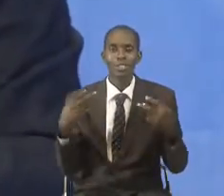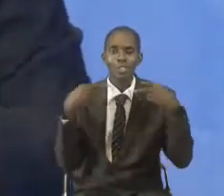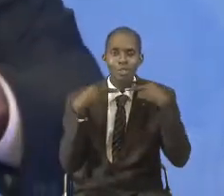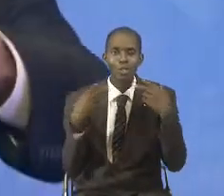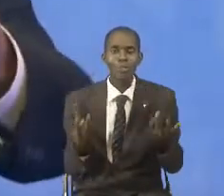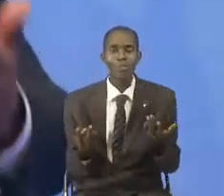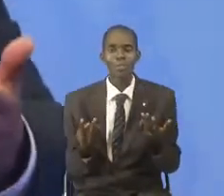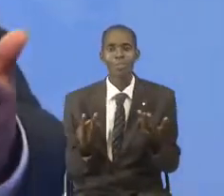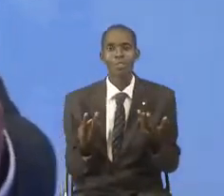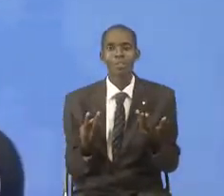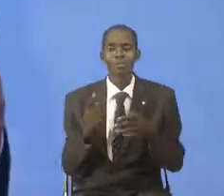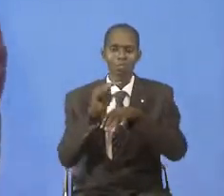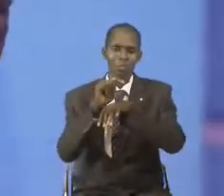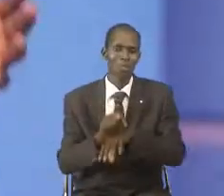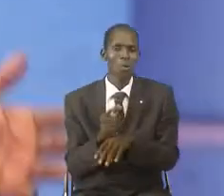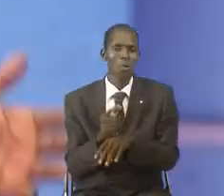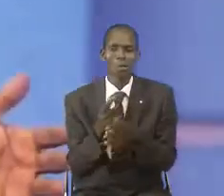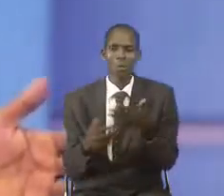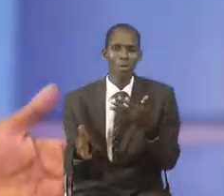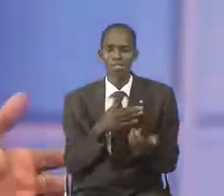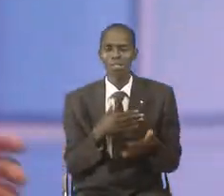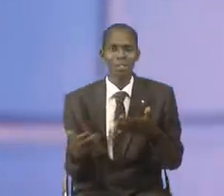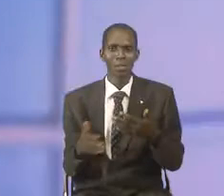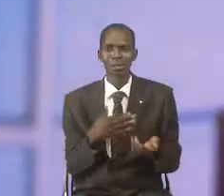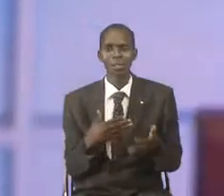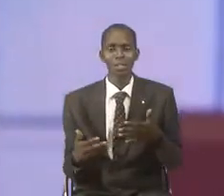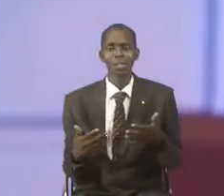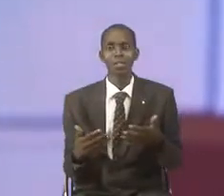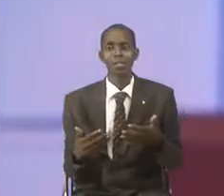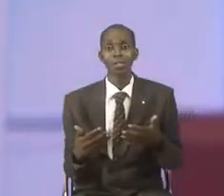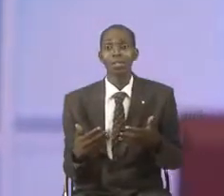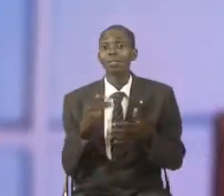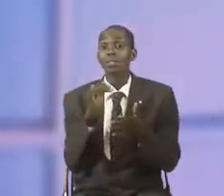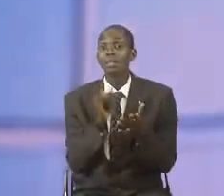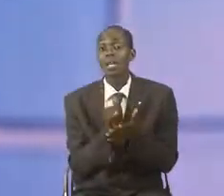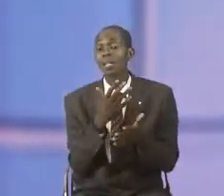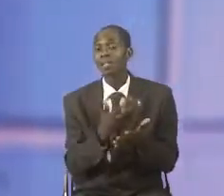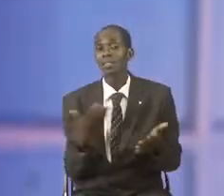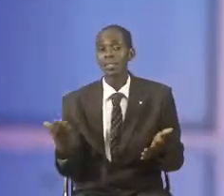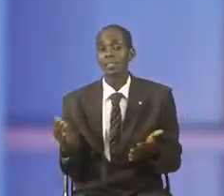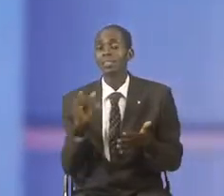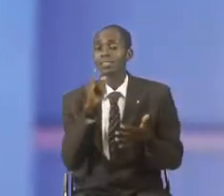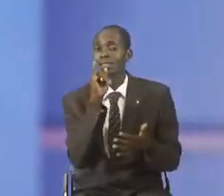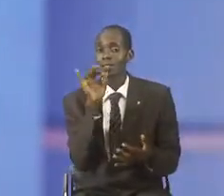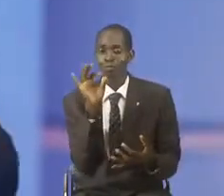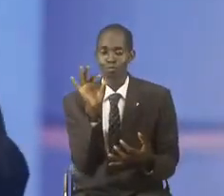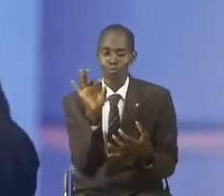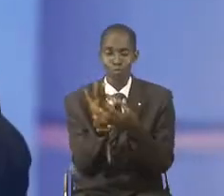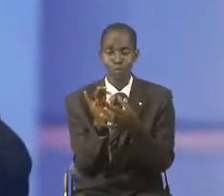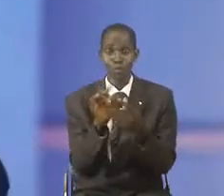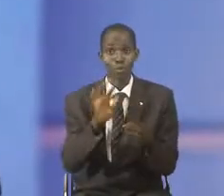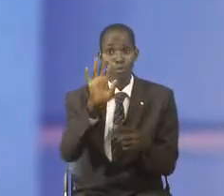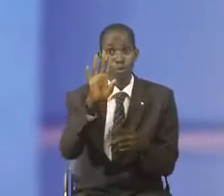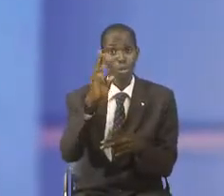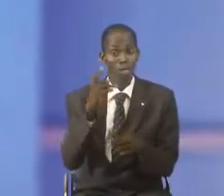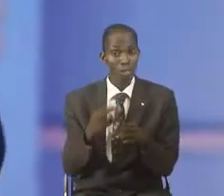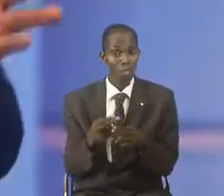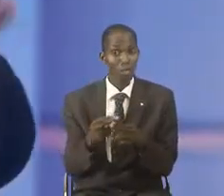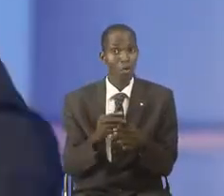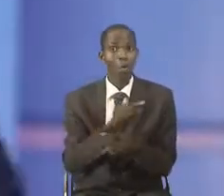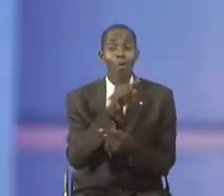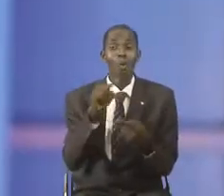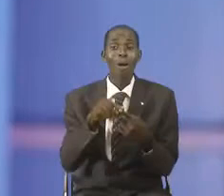evil, curse, yoke, traditional, whatever, that thing